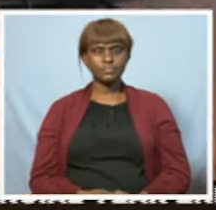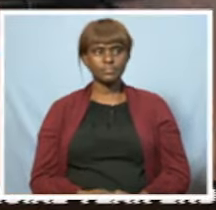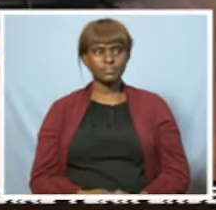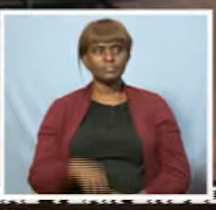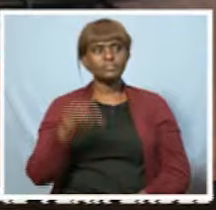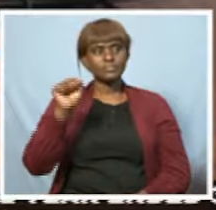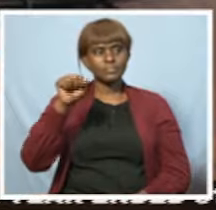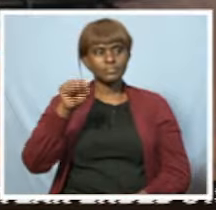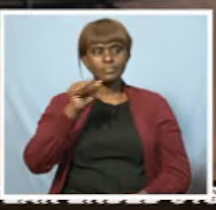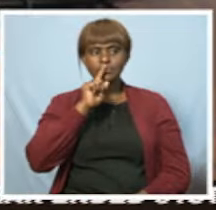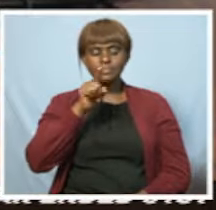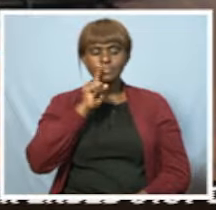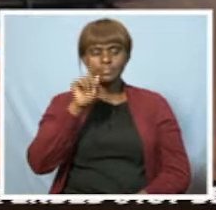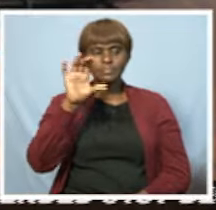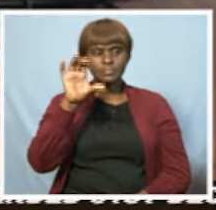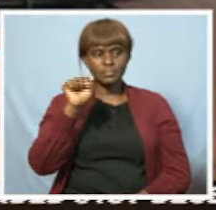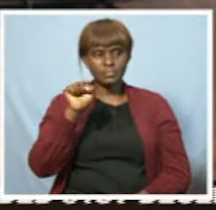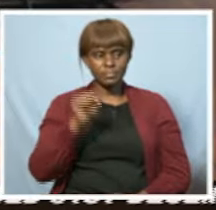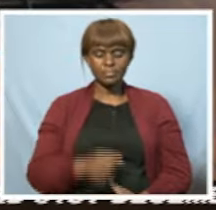Yes, yes.